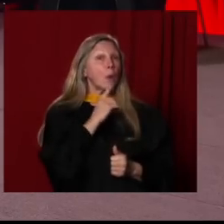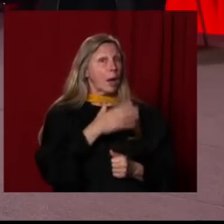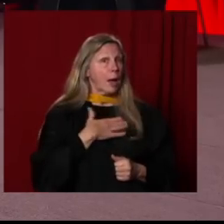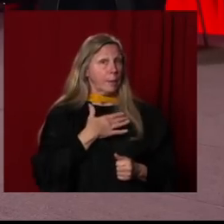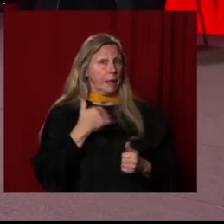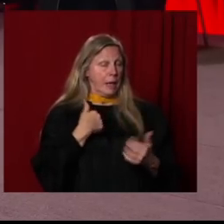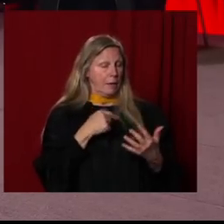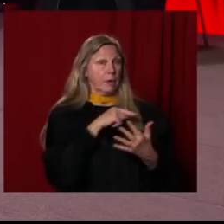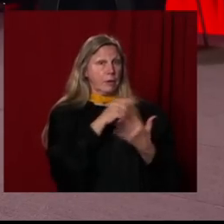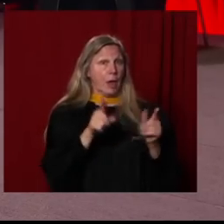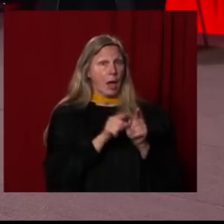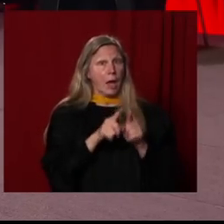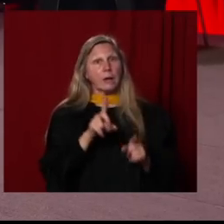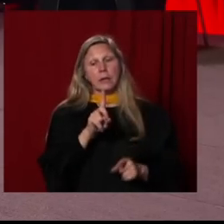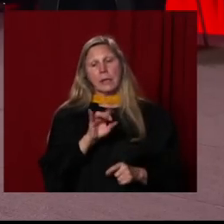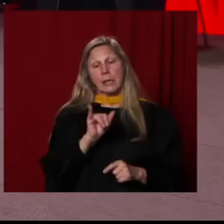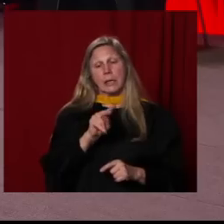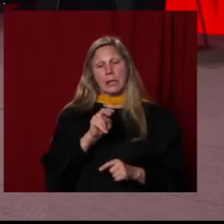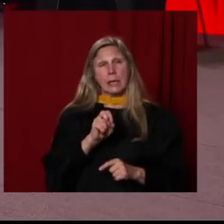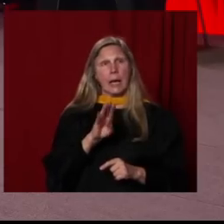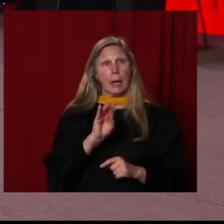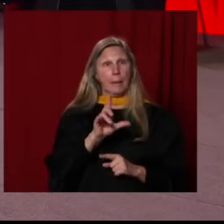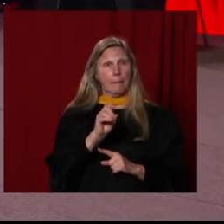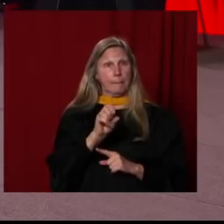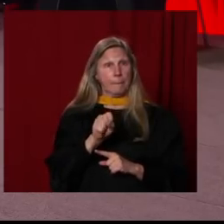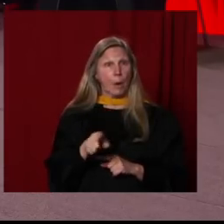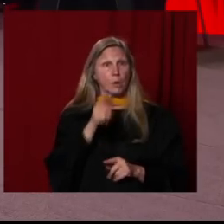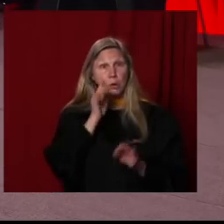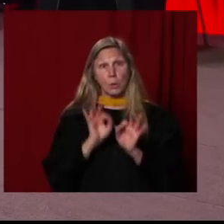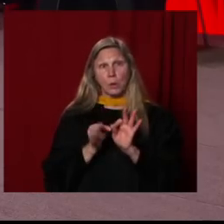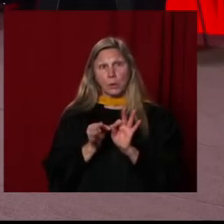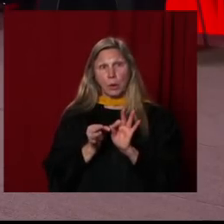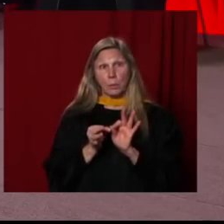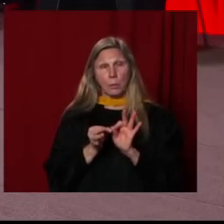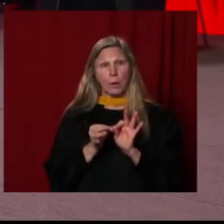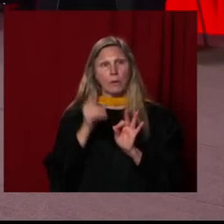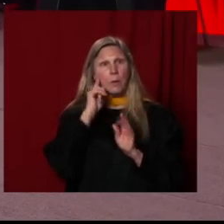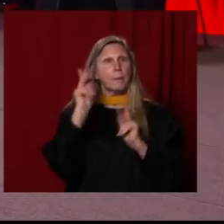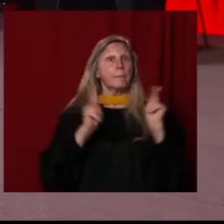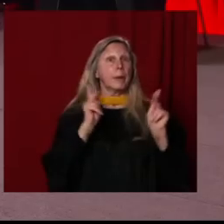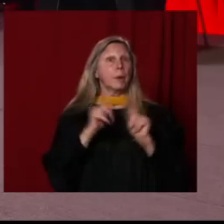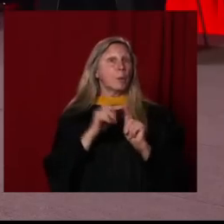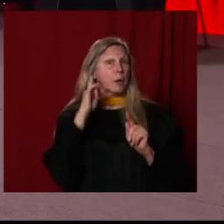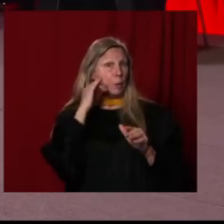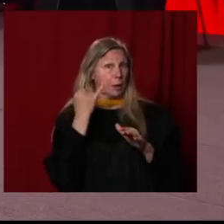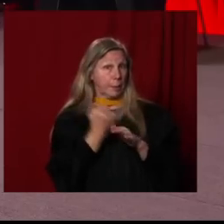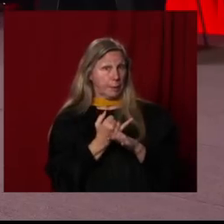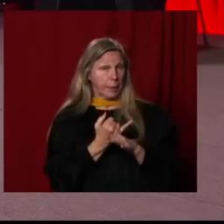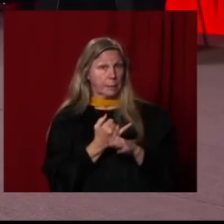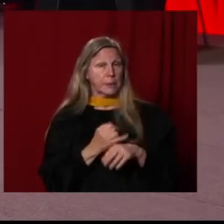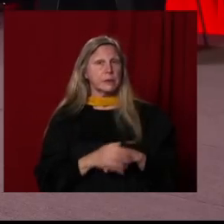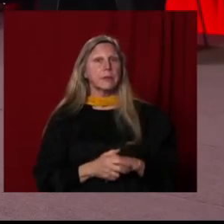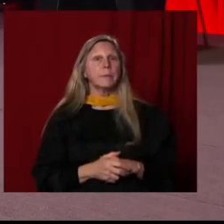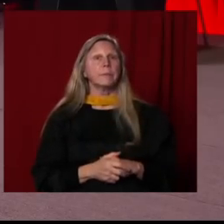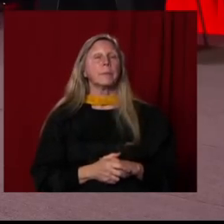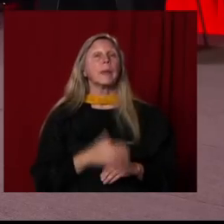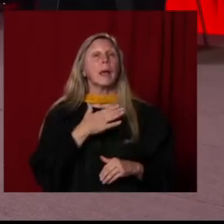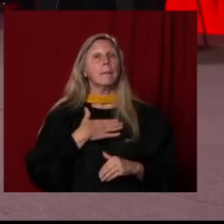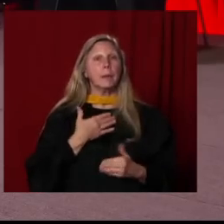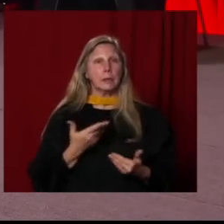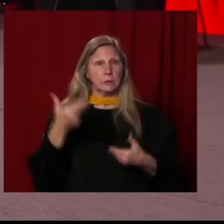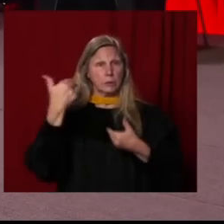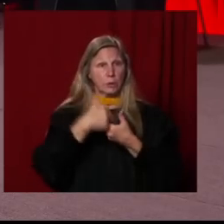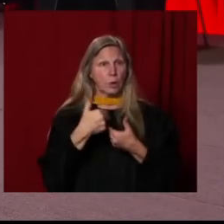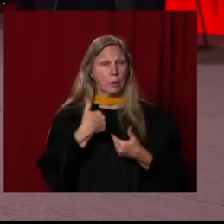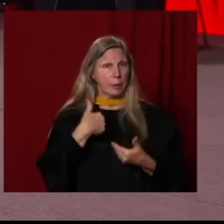to have with us Ms. Diane Bowles. She will interpret for persons with hearing impairments. Please join me